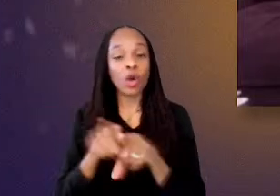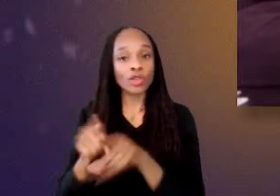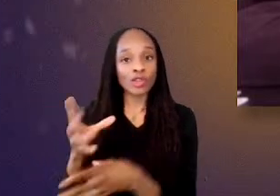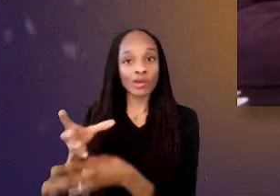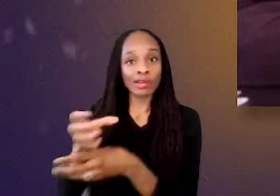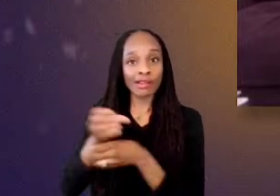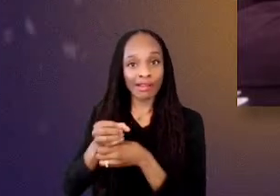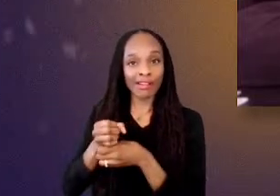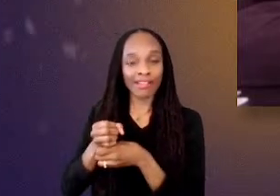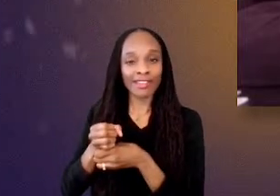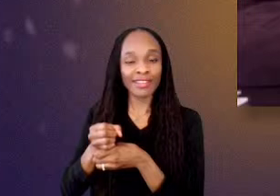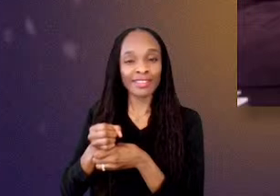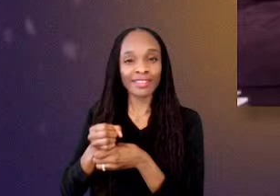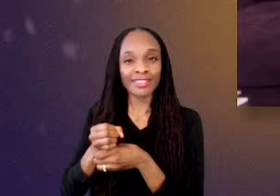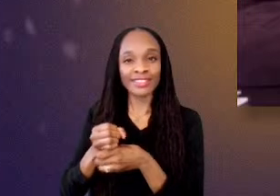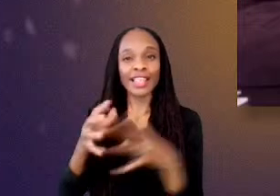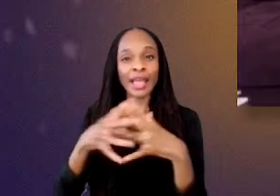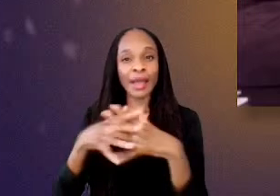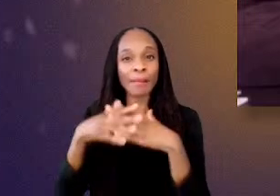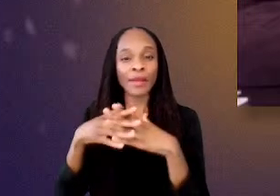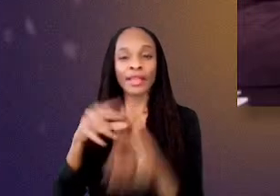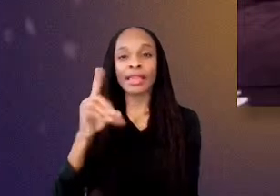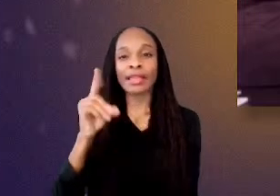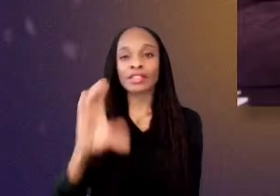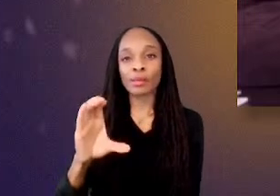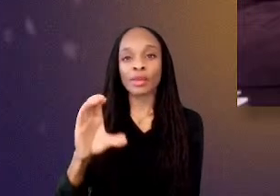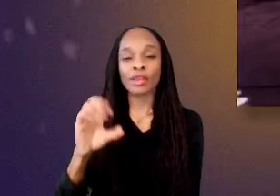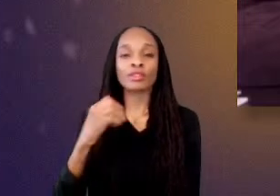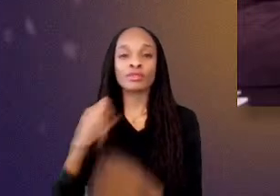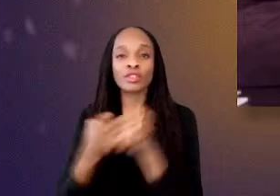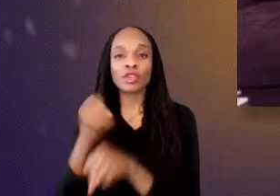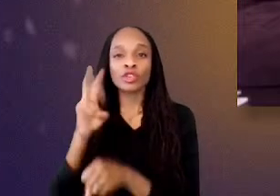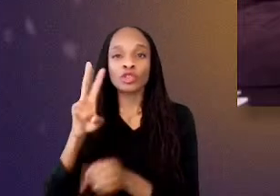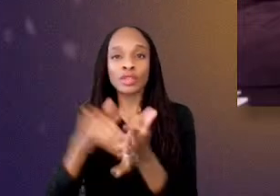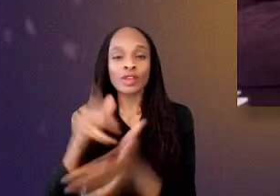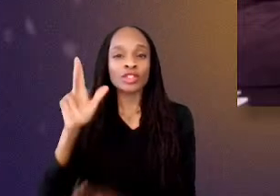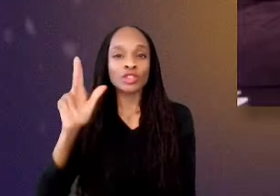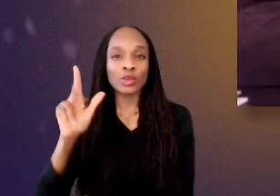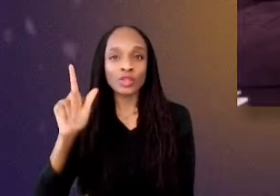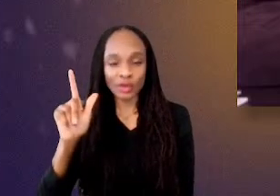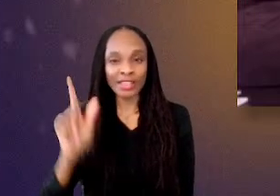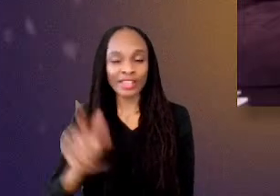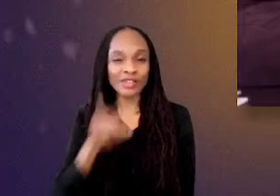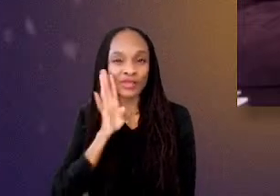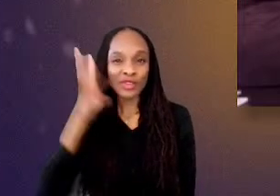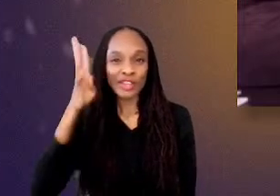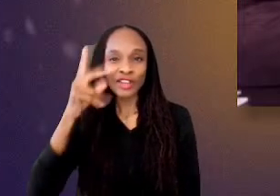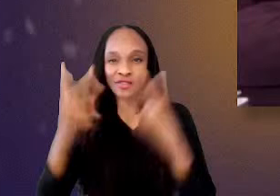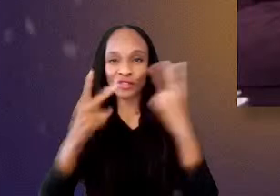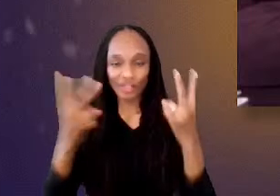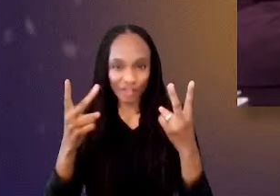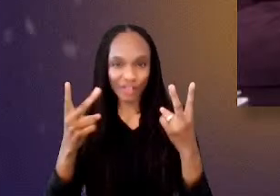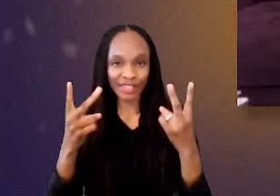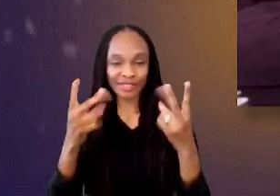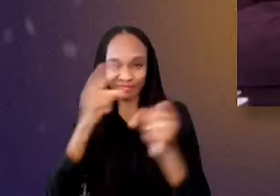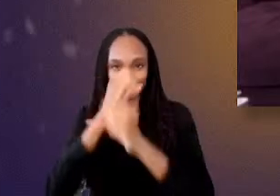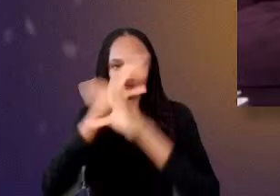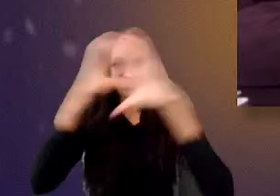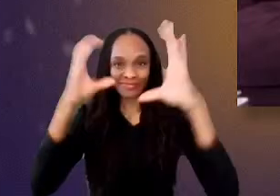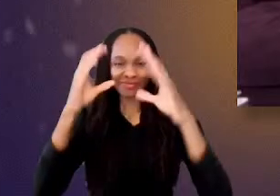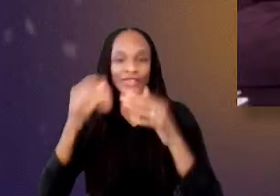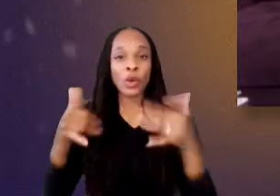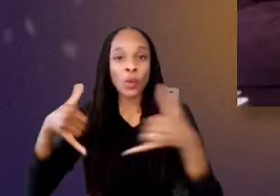of American Documentary's 2023 Inaugural Creative Visionary Award. Thank you,